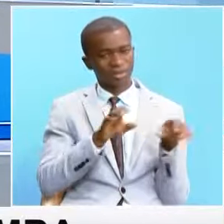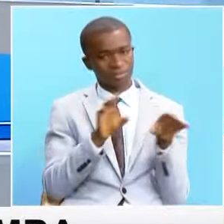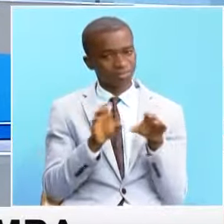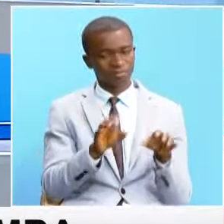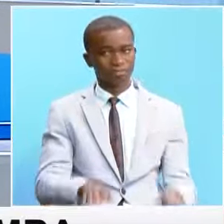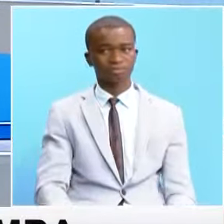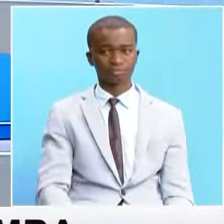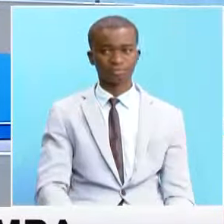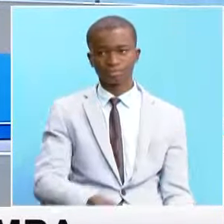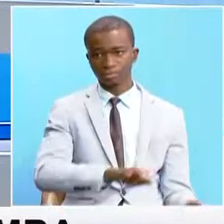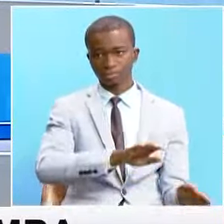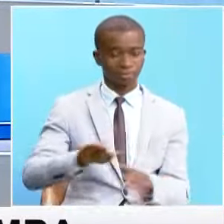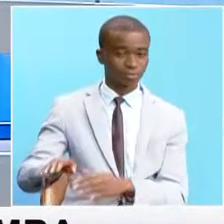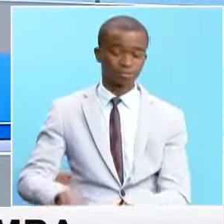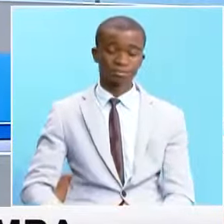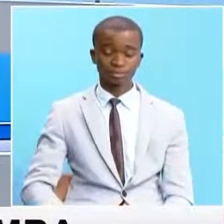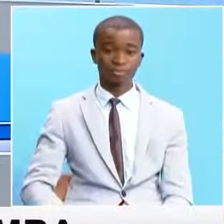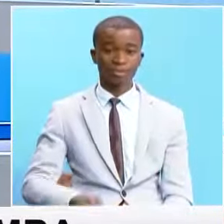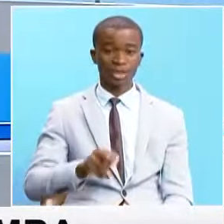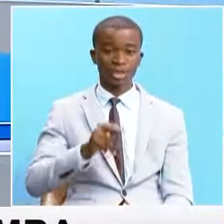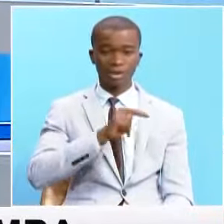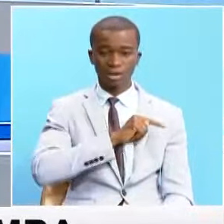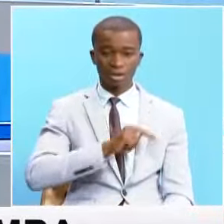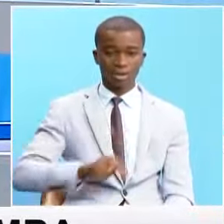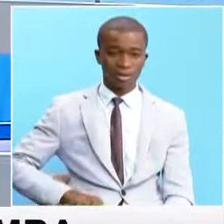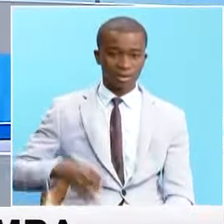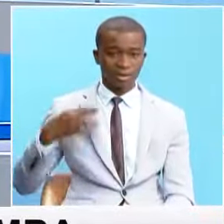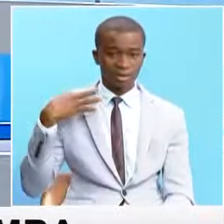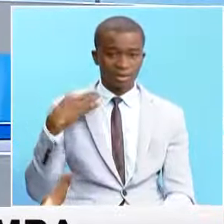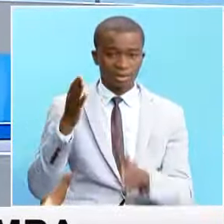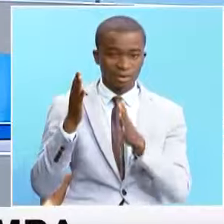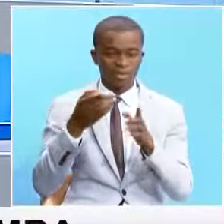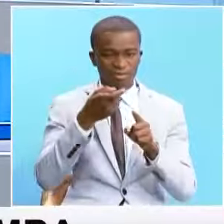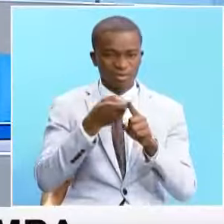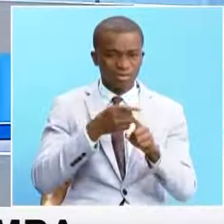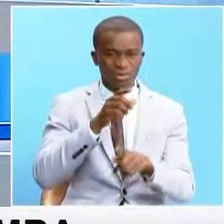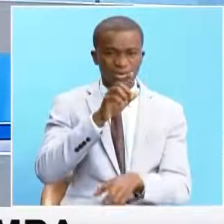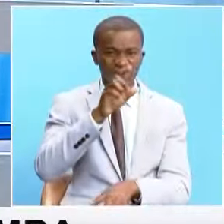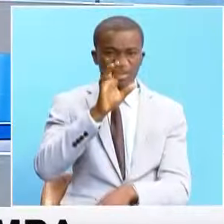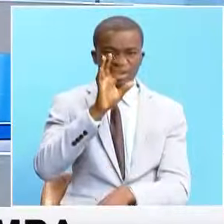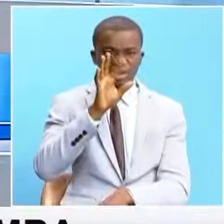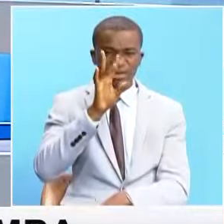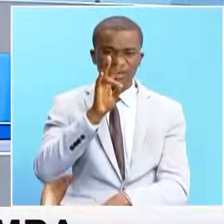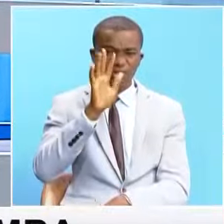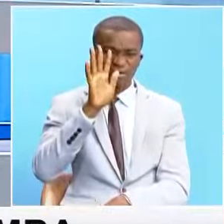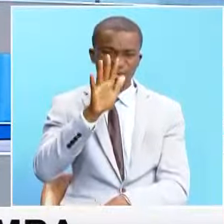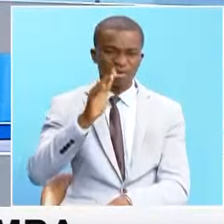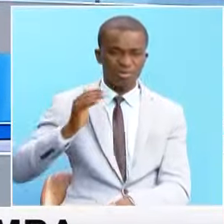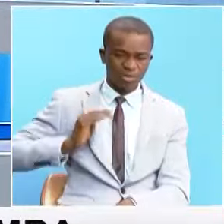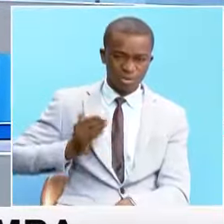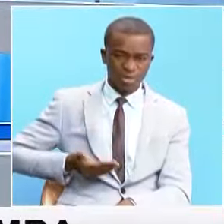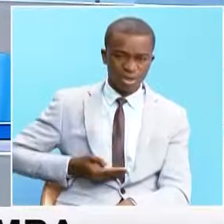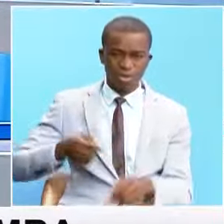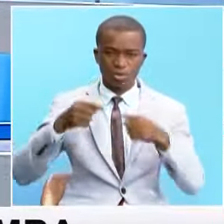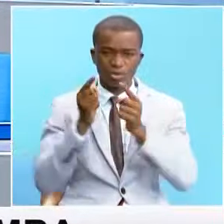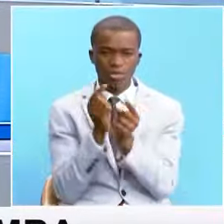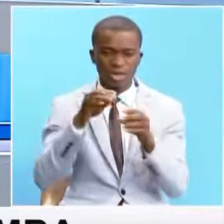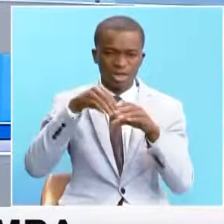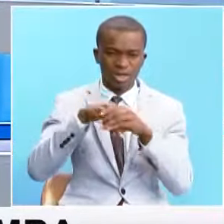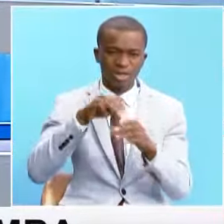News continues. Nutrition volunteers from 75 women groups in Pemba District are currently undergoing training in